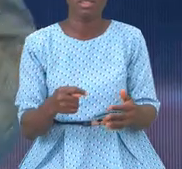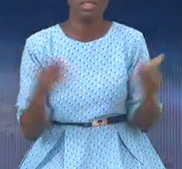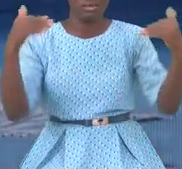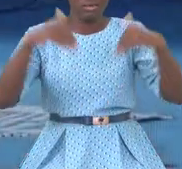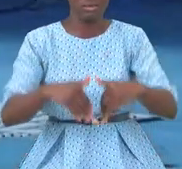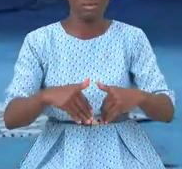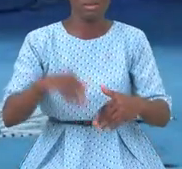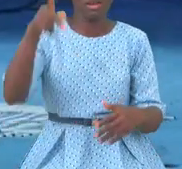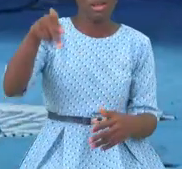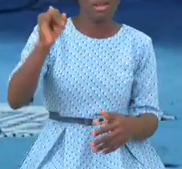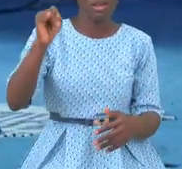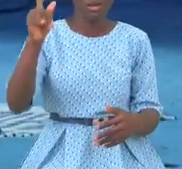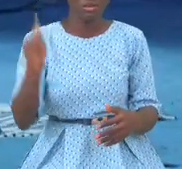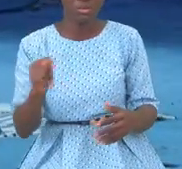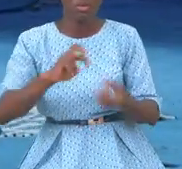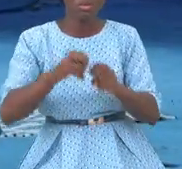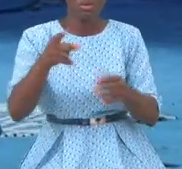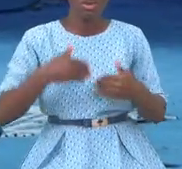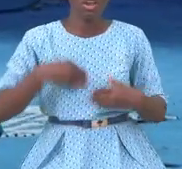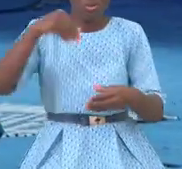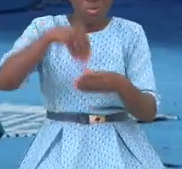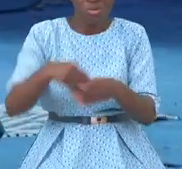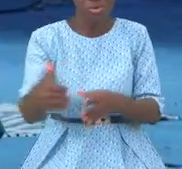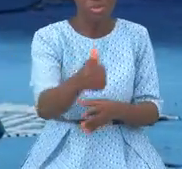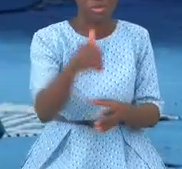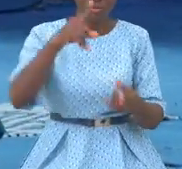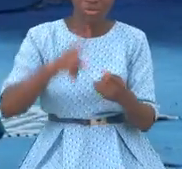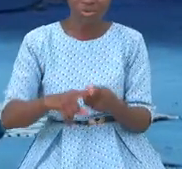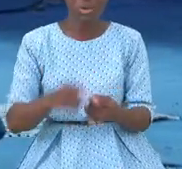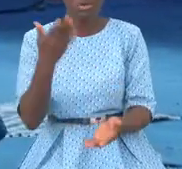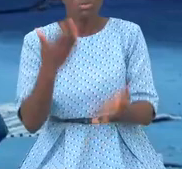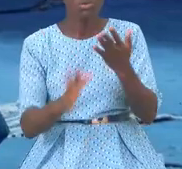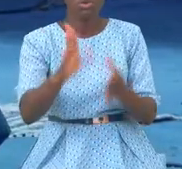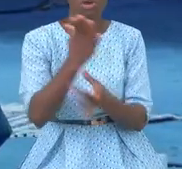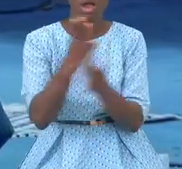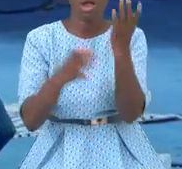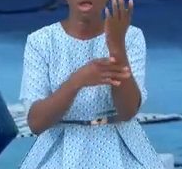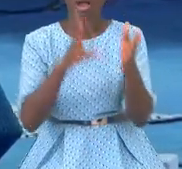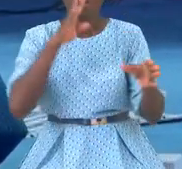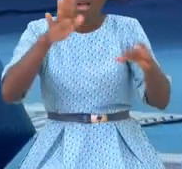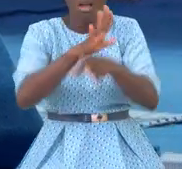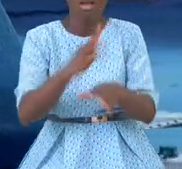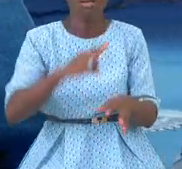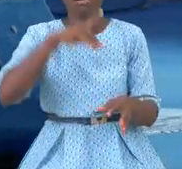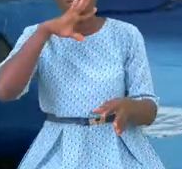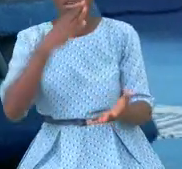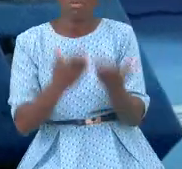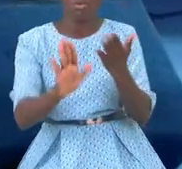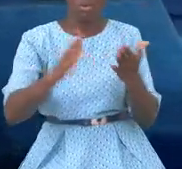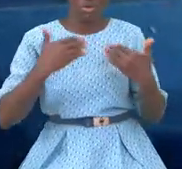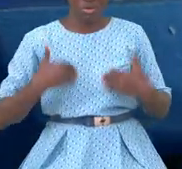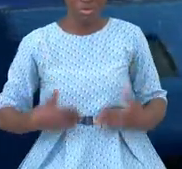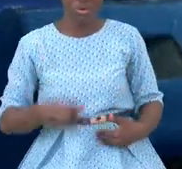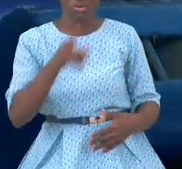soiled. Maybe your feet, they are soiled. Maybe your body, you are soiled. And everything, and the devil